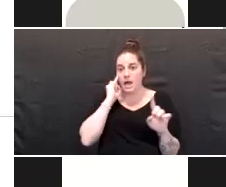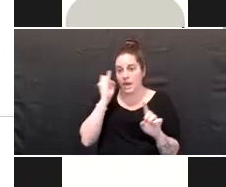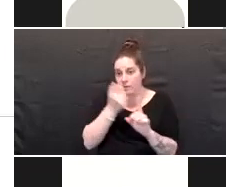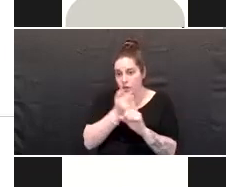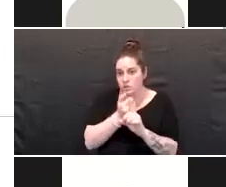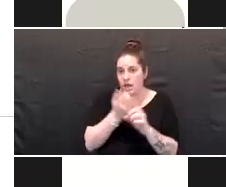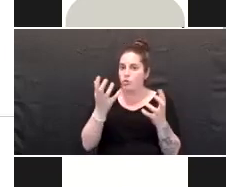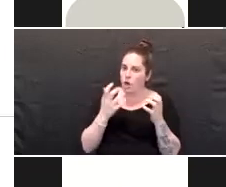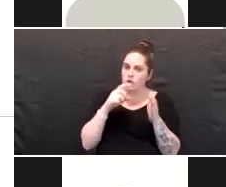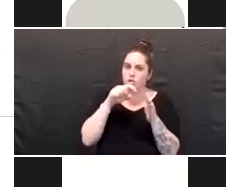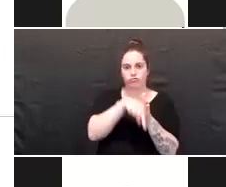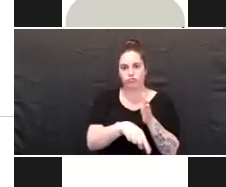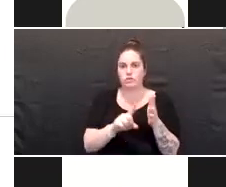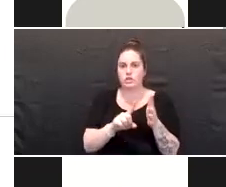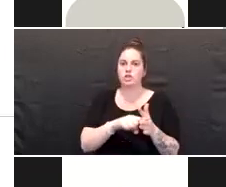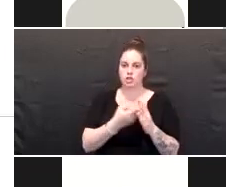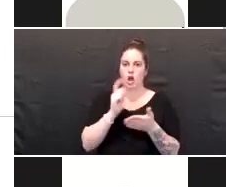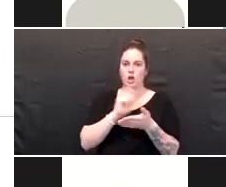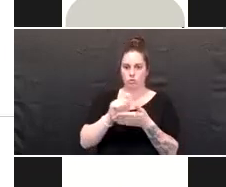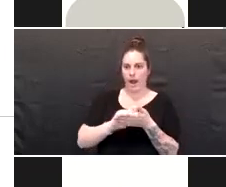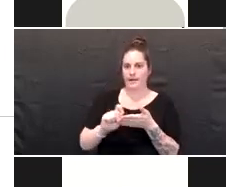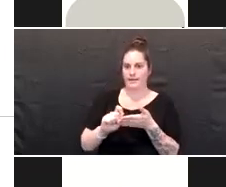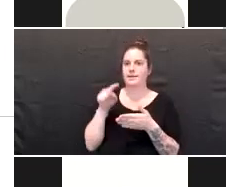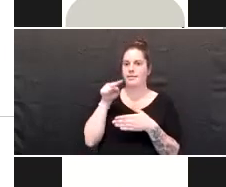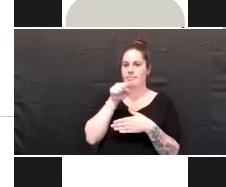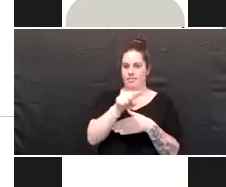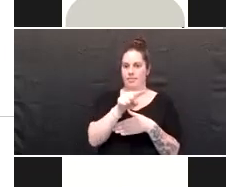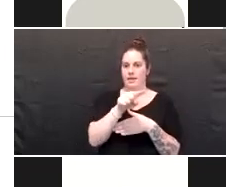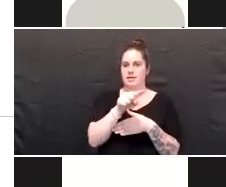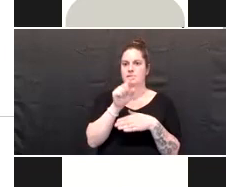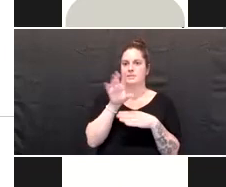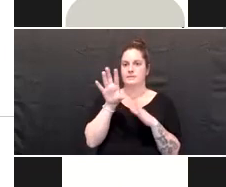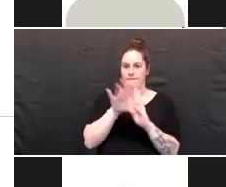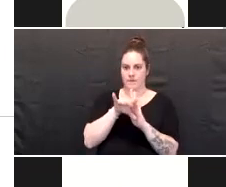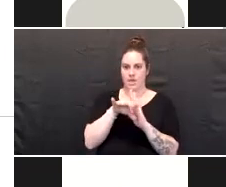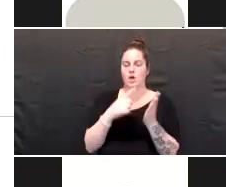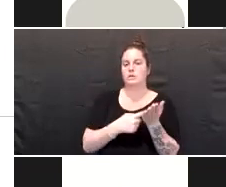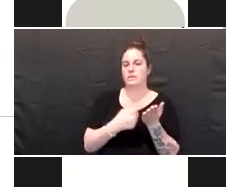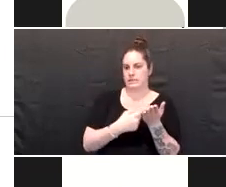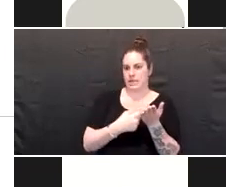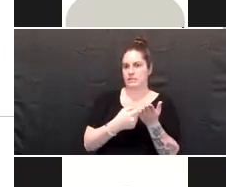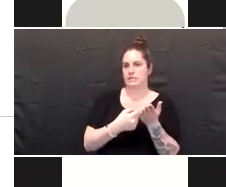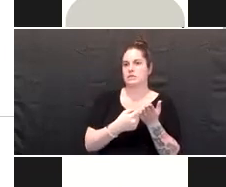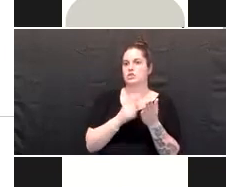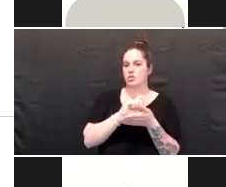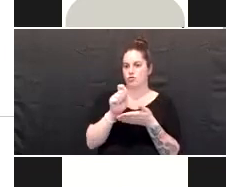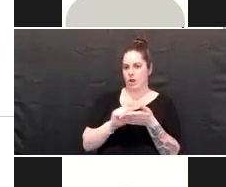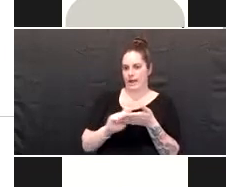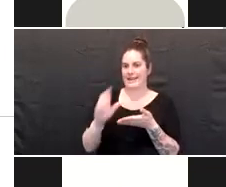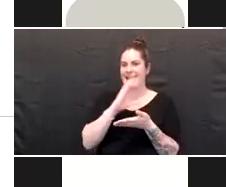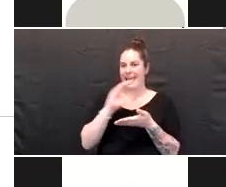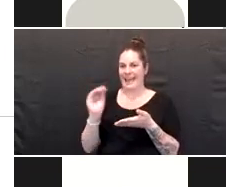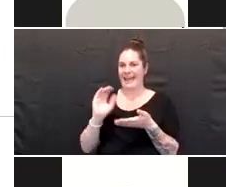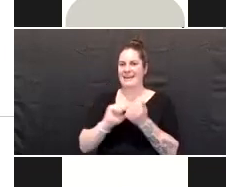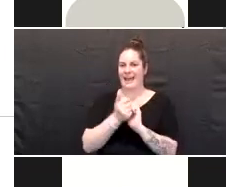involved in the writing, this video talks about the writing and the scoring. And so when